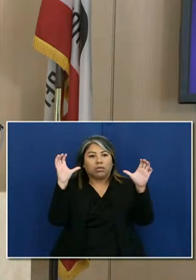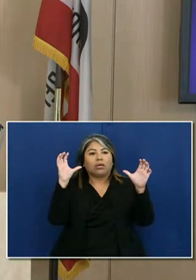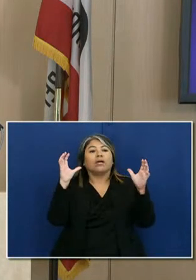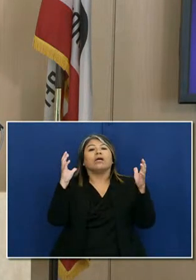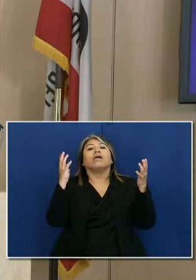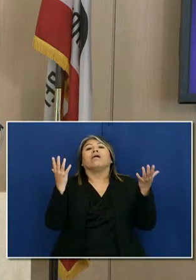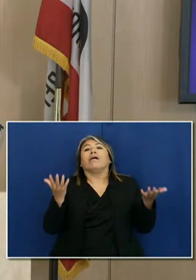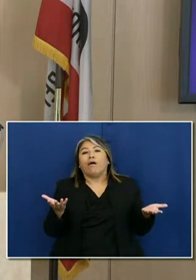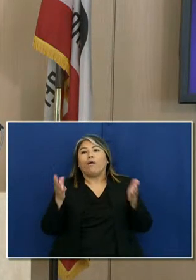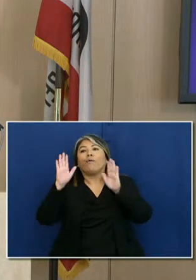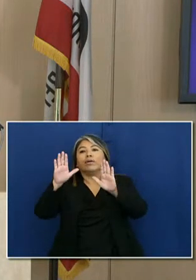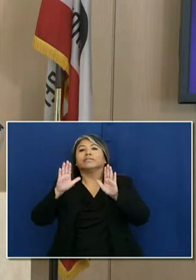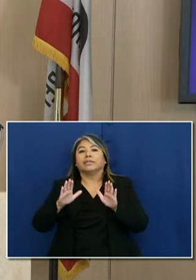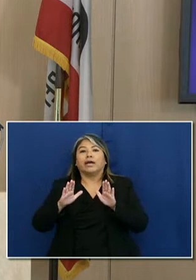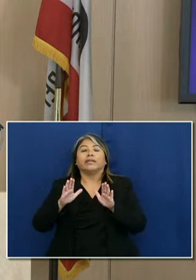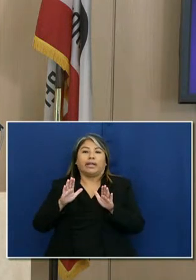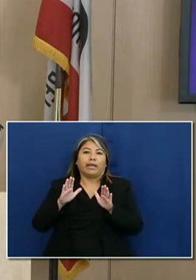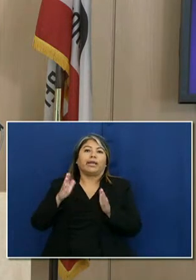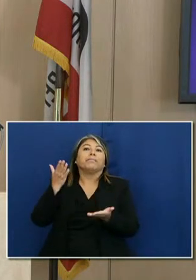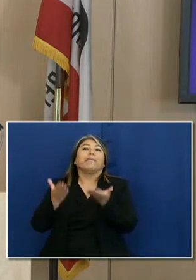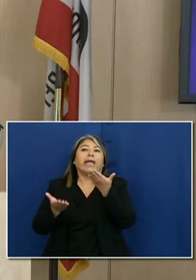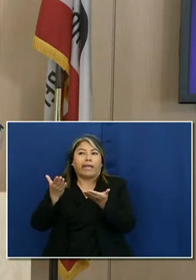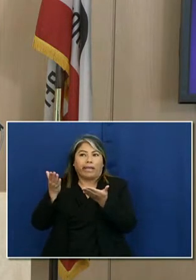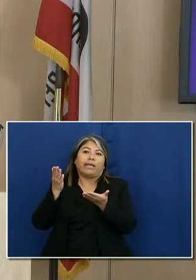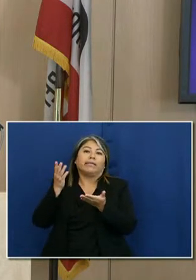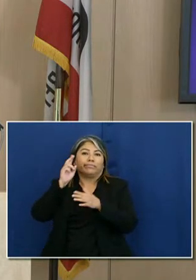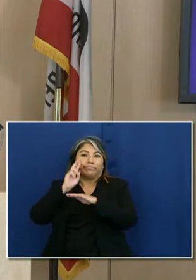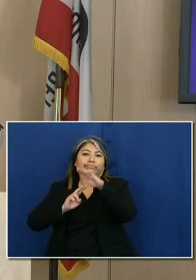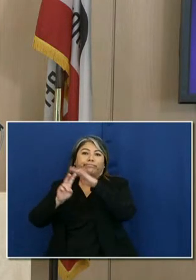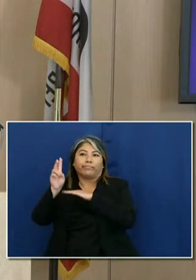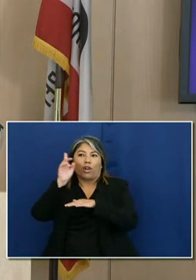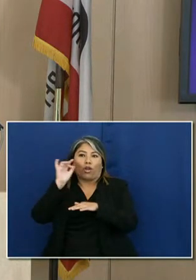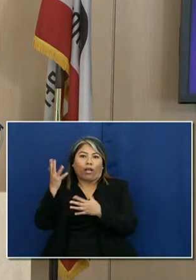what the Sunday calculations may look like.